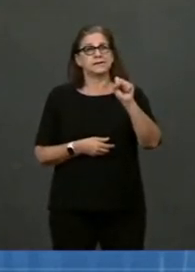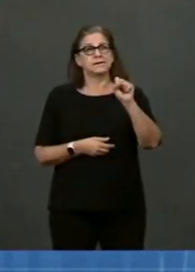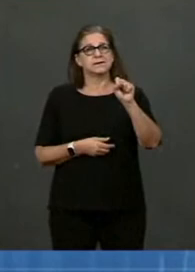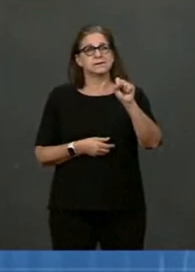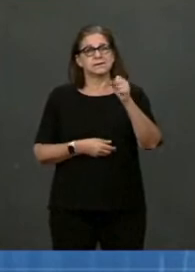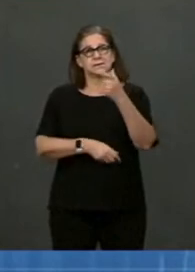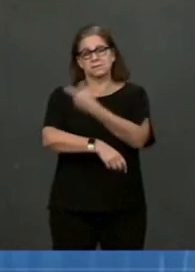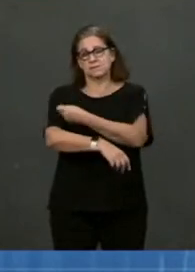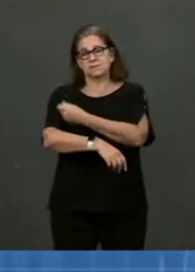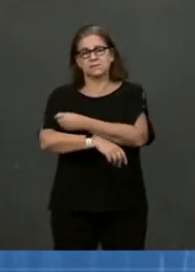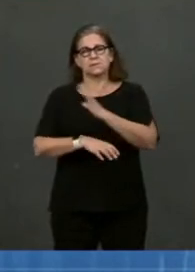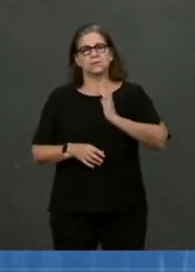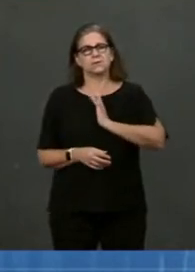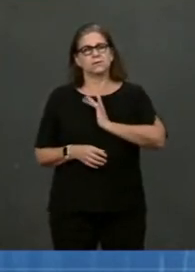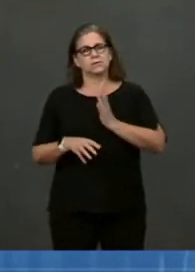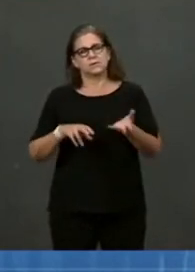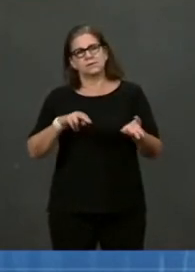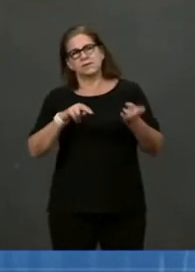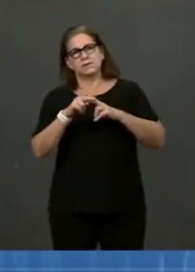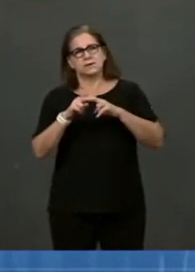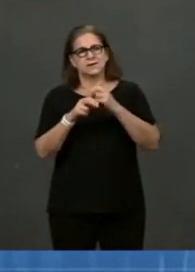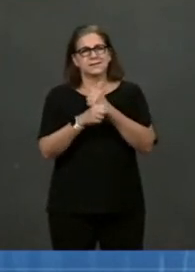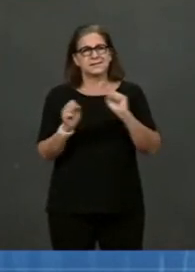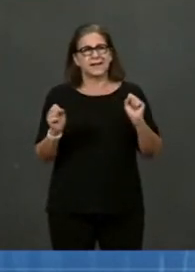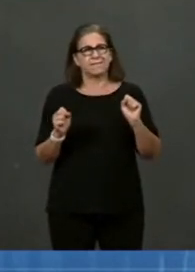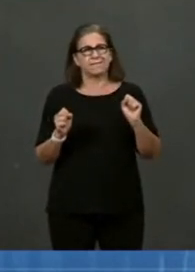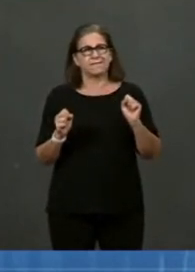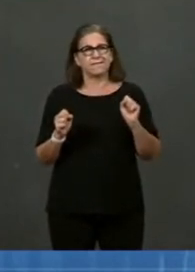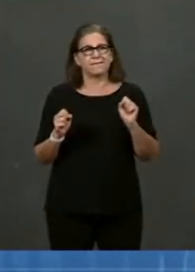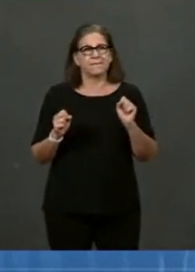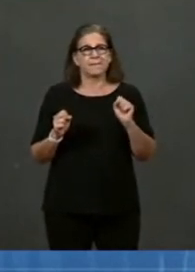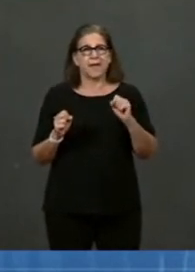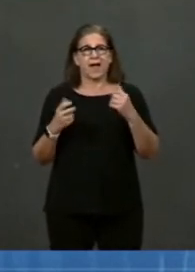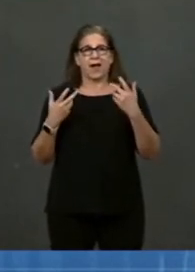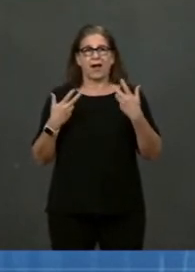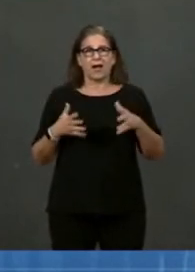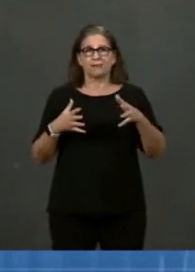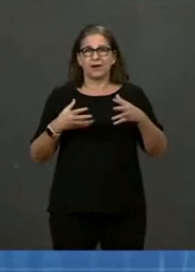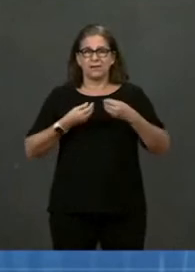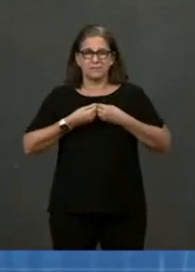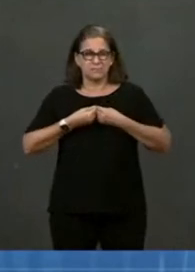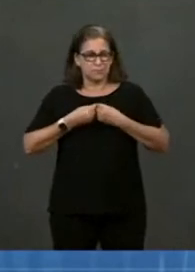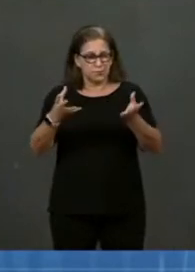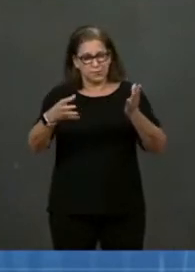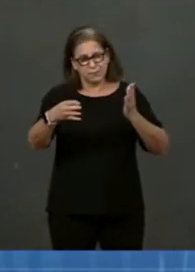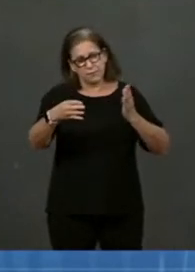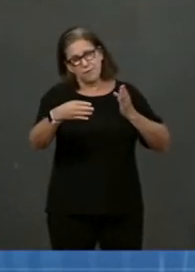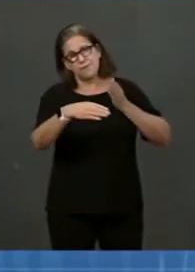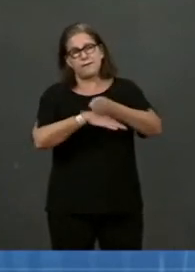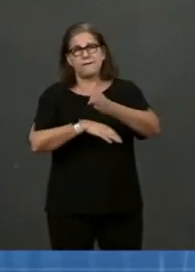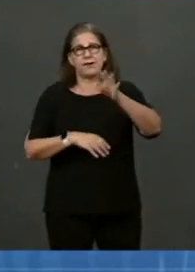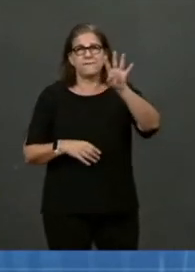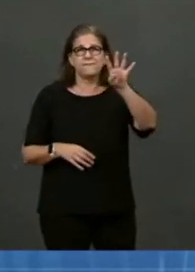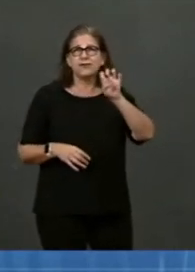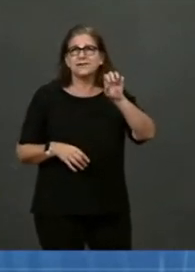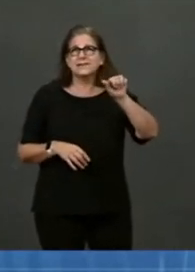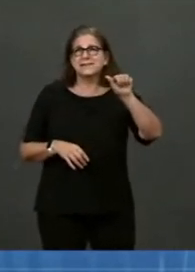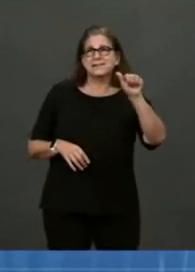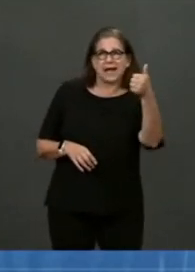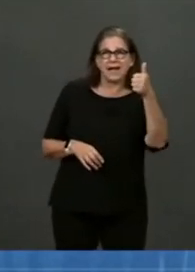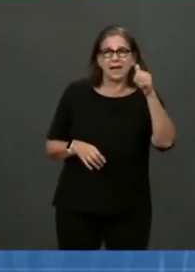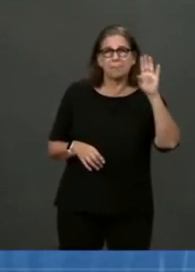by the over 410 million vaccine doses already given. And they are highly effective in reducing